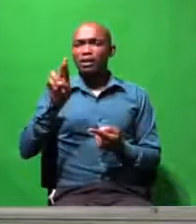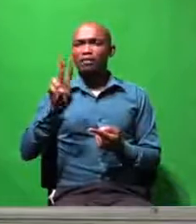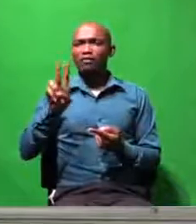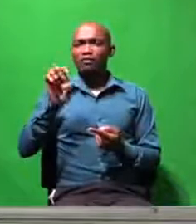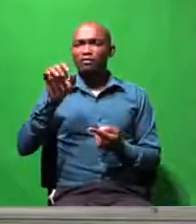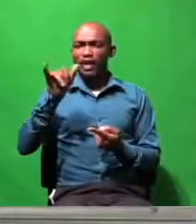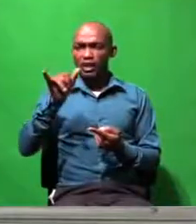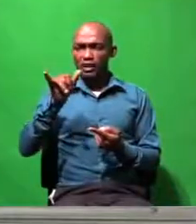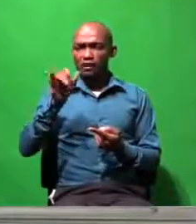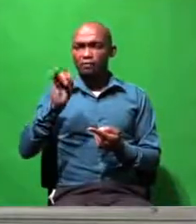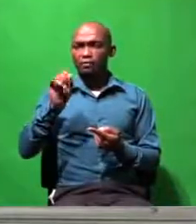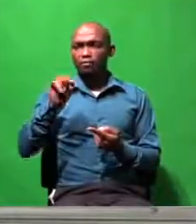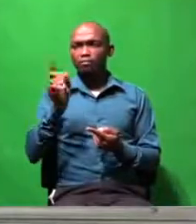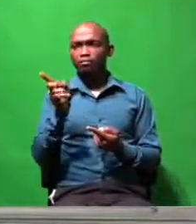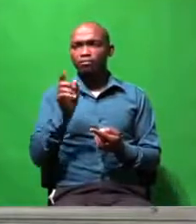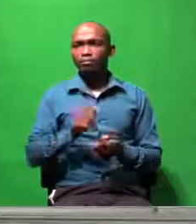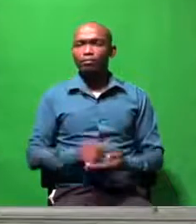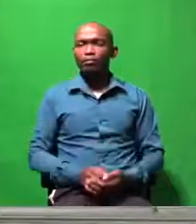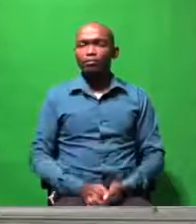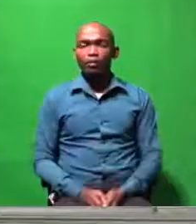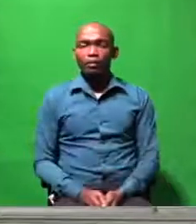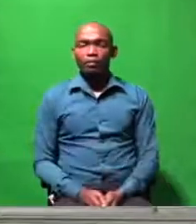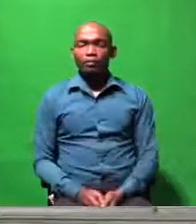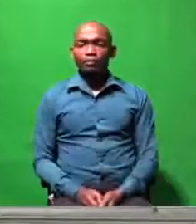What is surveying?